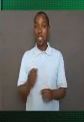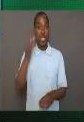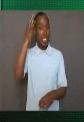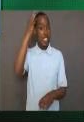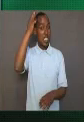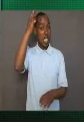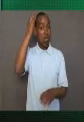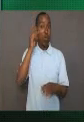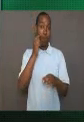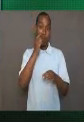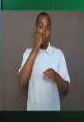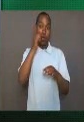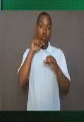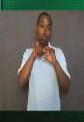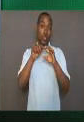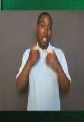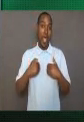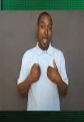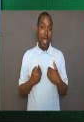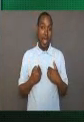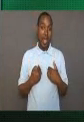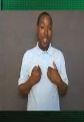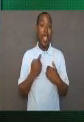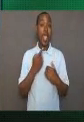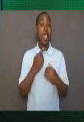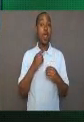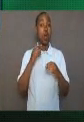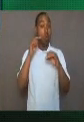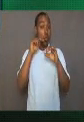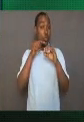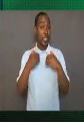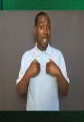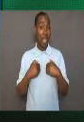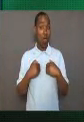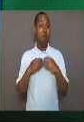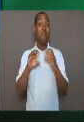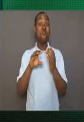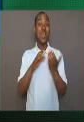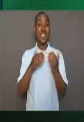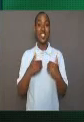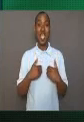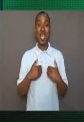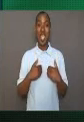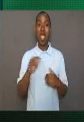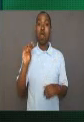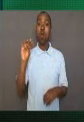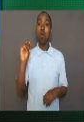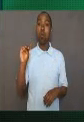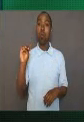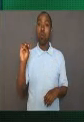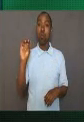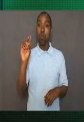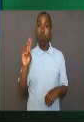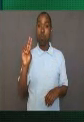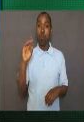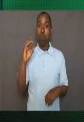and a lining that secretes mucus. The hair and mucus work to